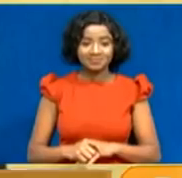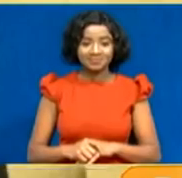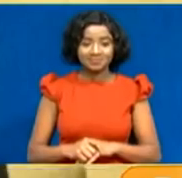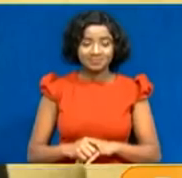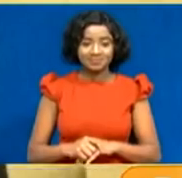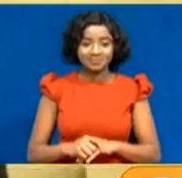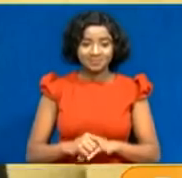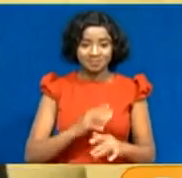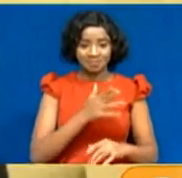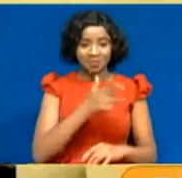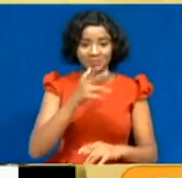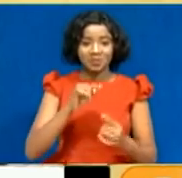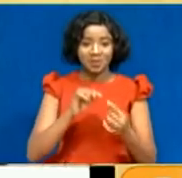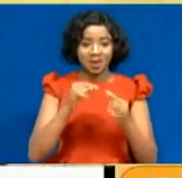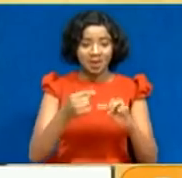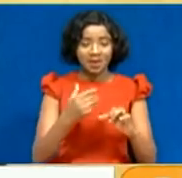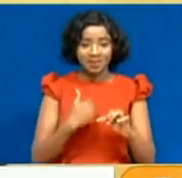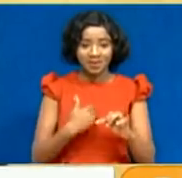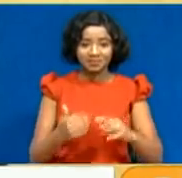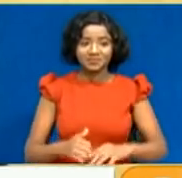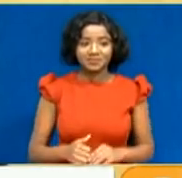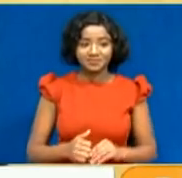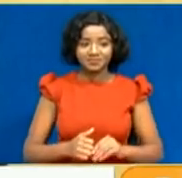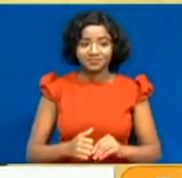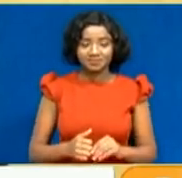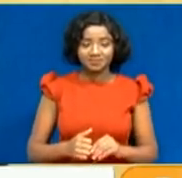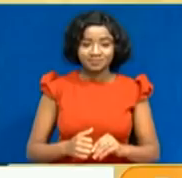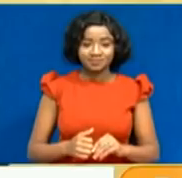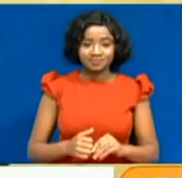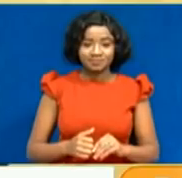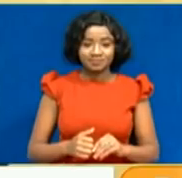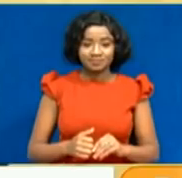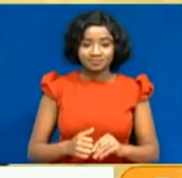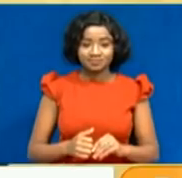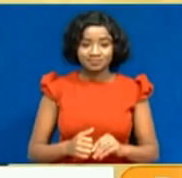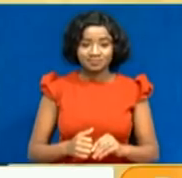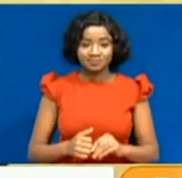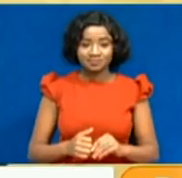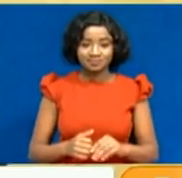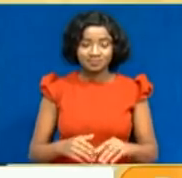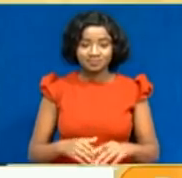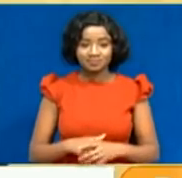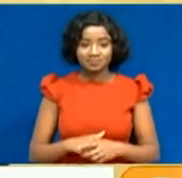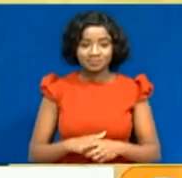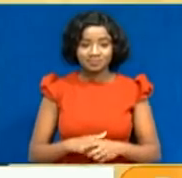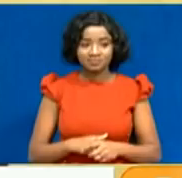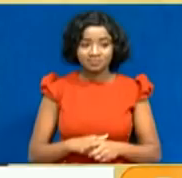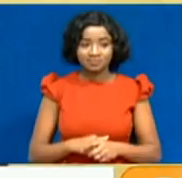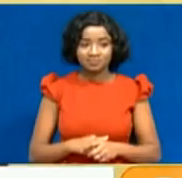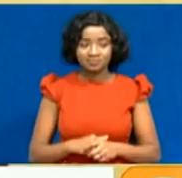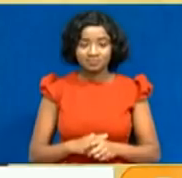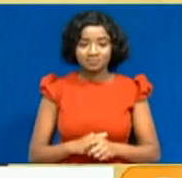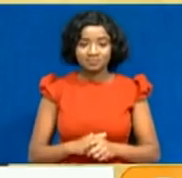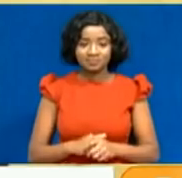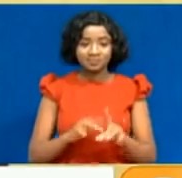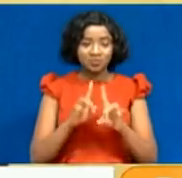So there is exit and entry wounds at multiple places, which we have retrieved the pellets